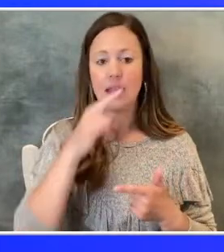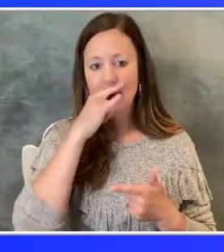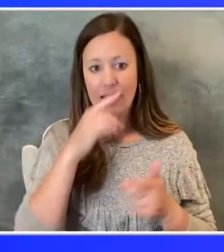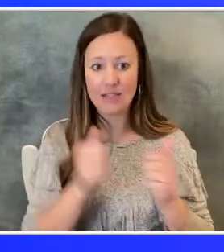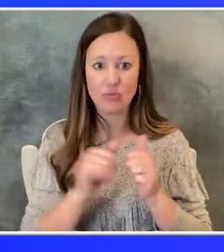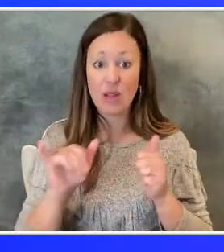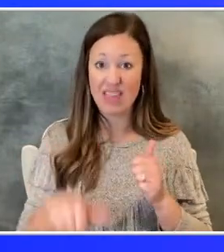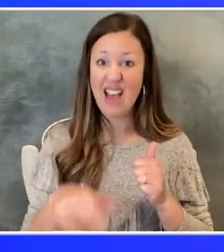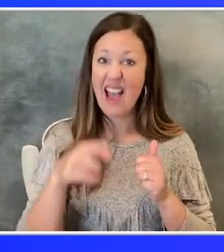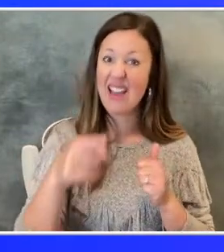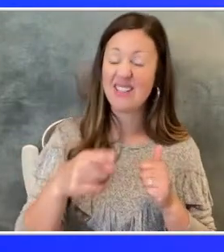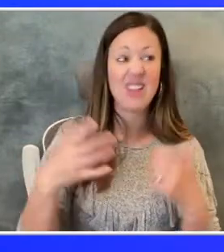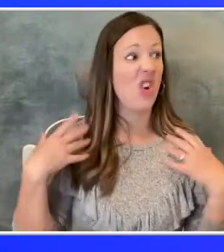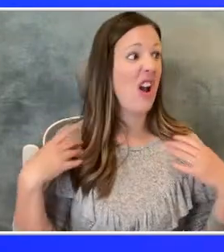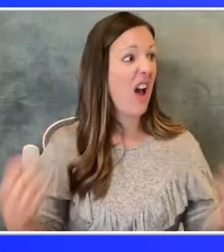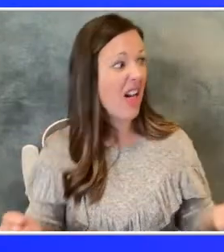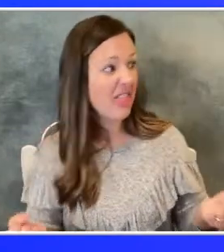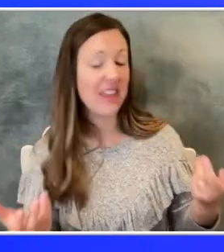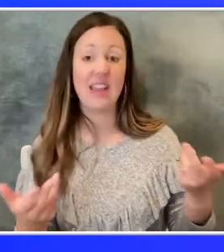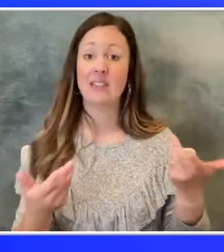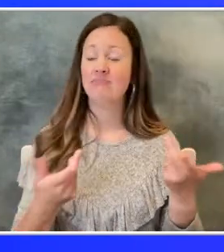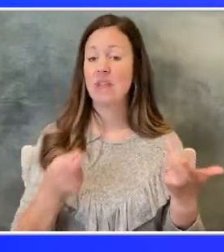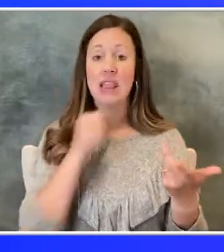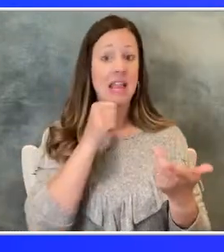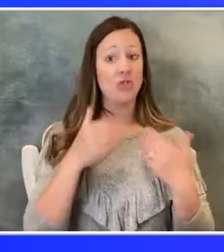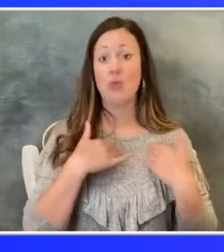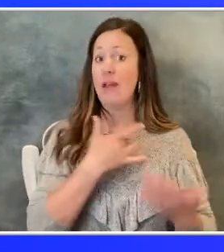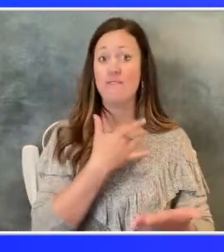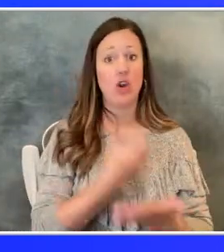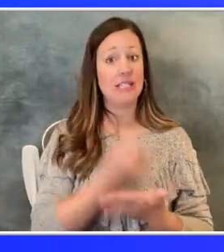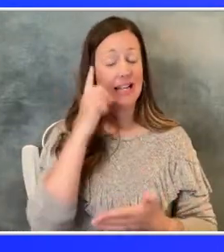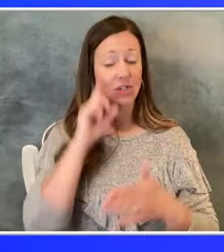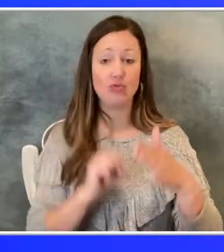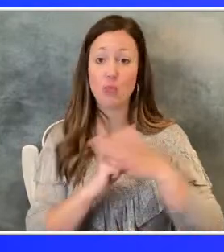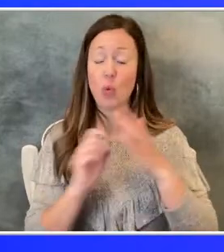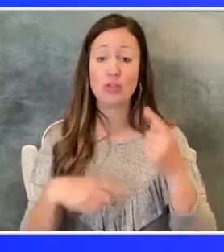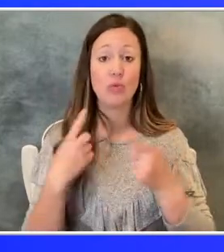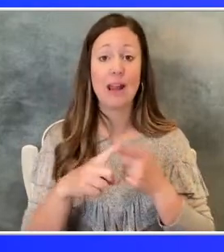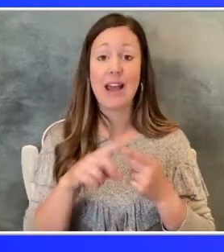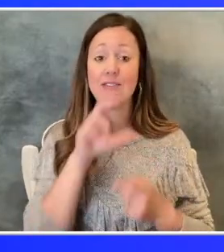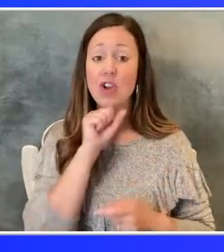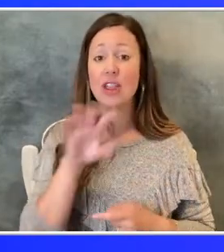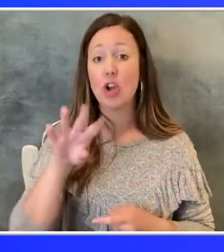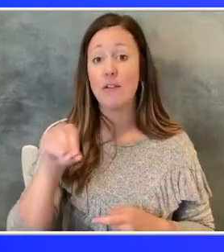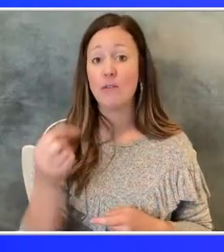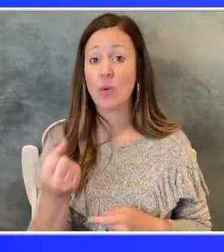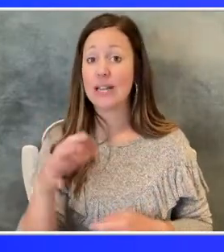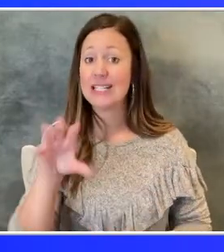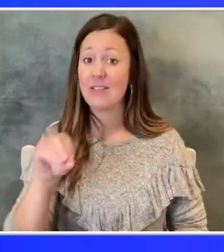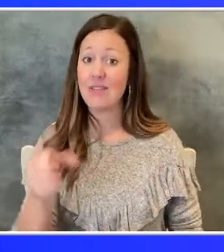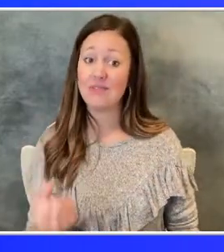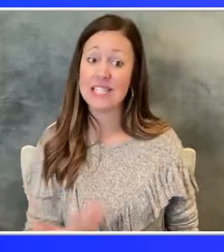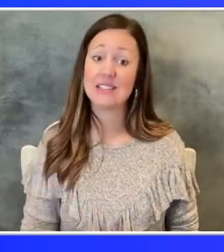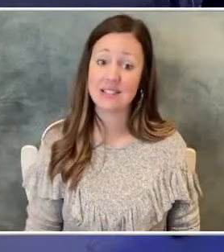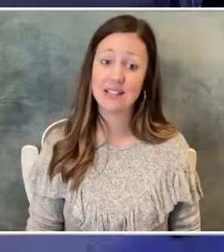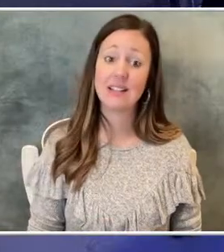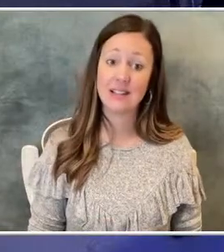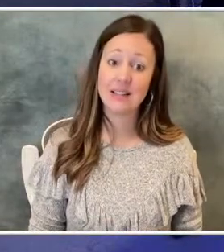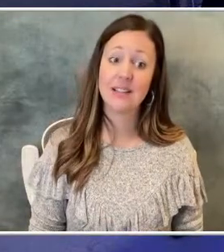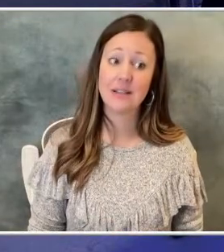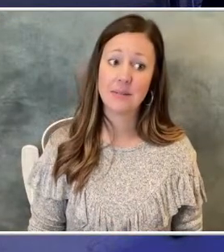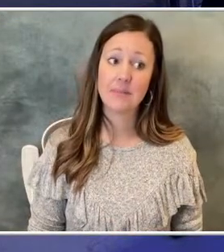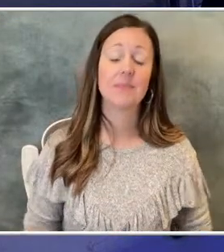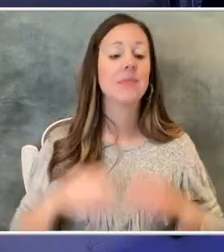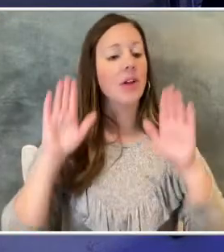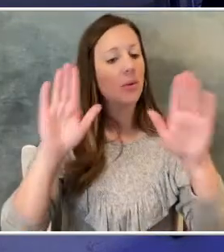they're healthy, and they don't get heart attacks and strokes when they're in their 40s and 50s. So that's key. Great takeaway